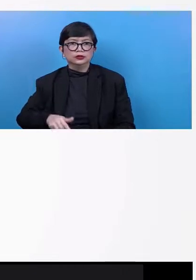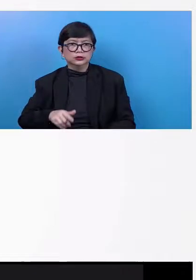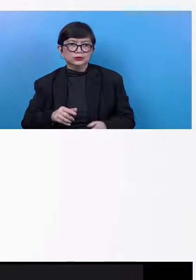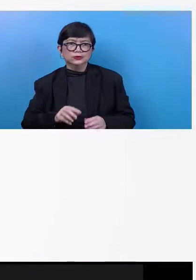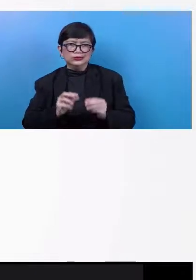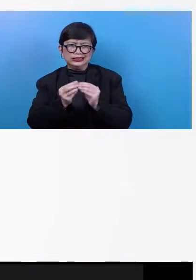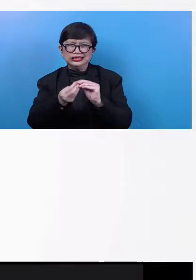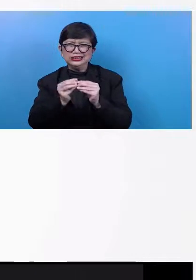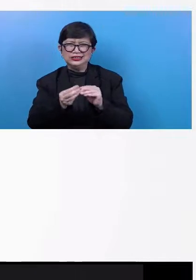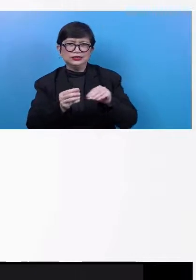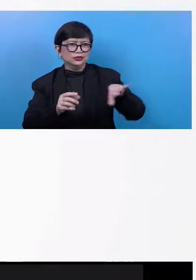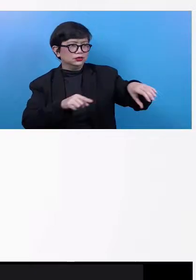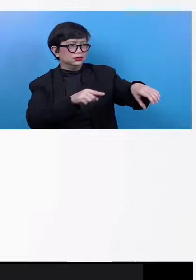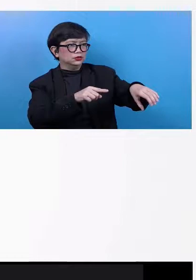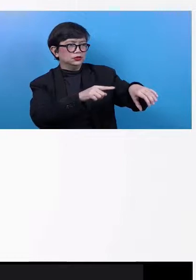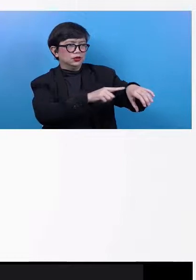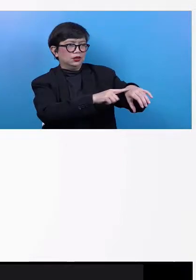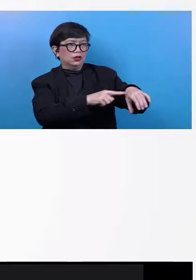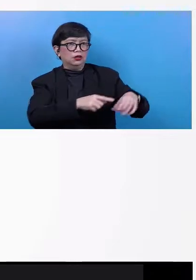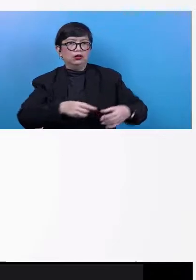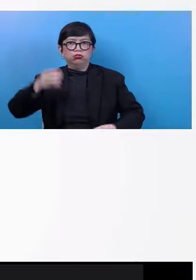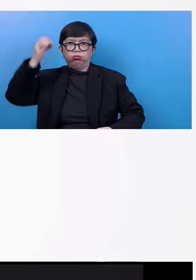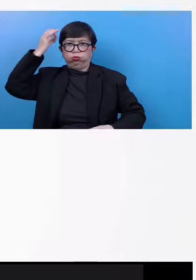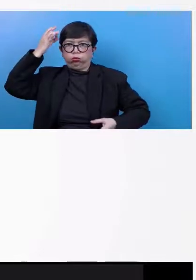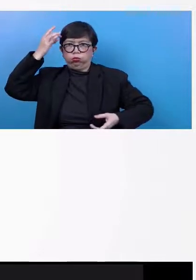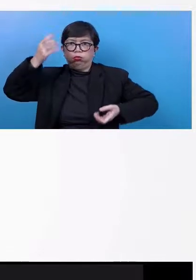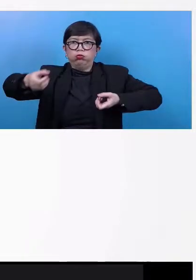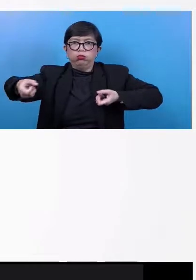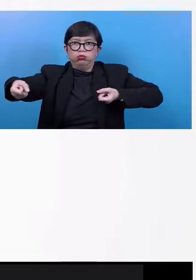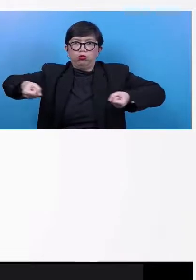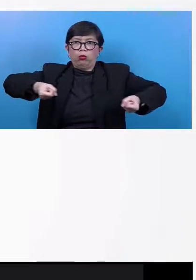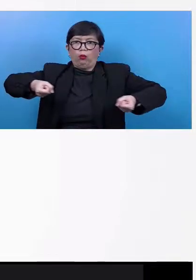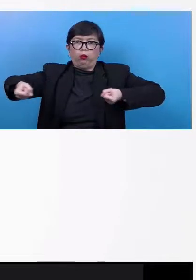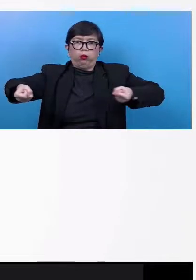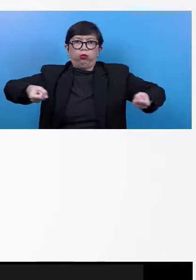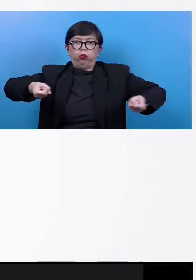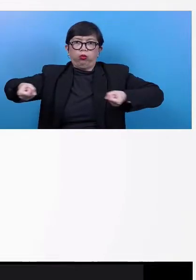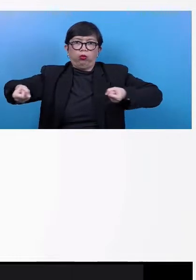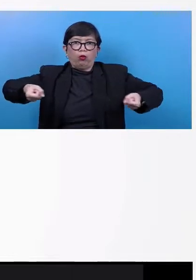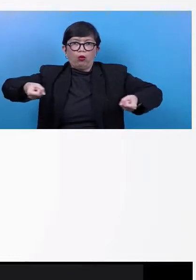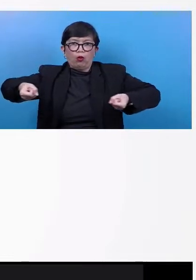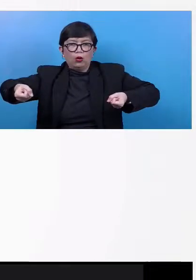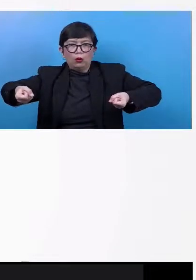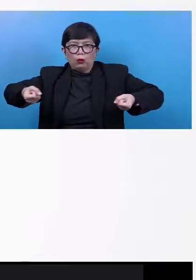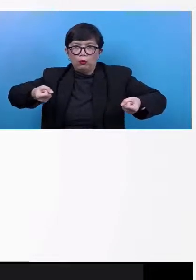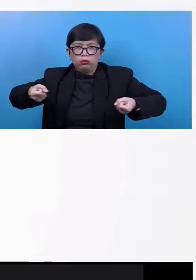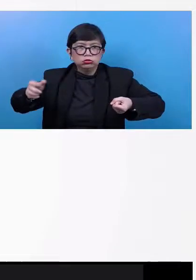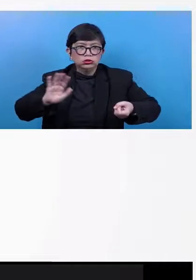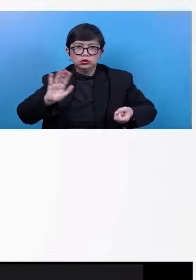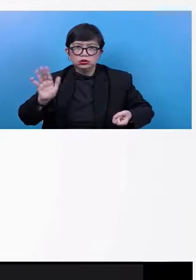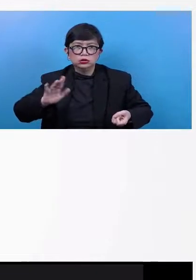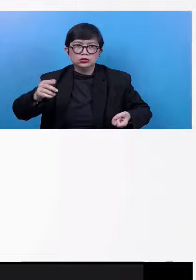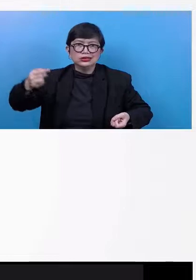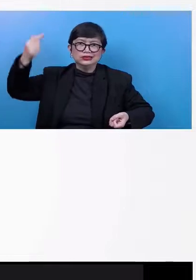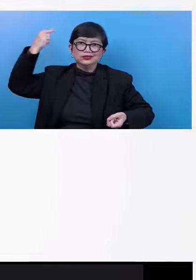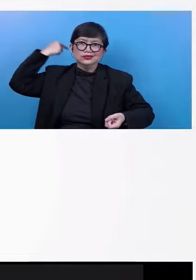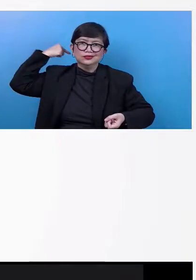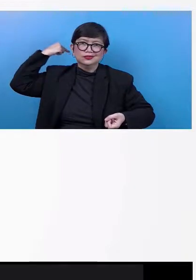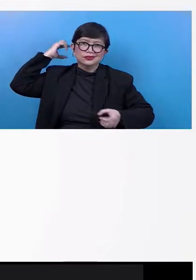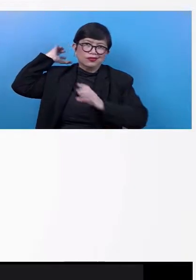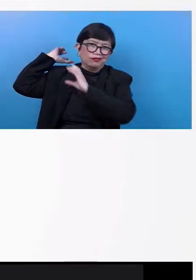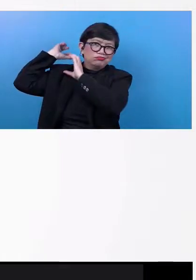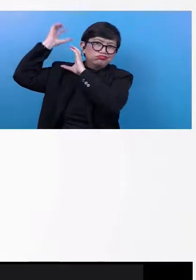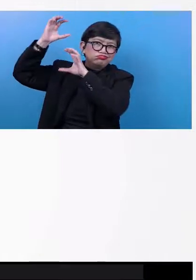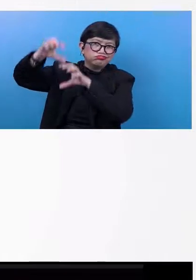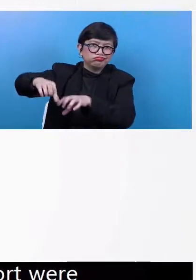drivers rather than the actual longshoremen to offshore container ships. So solving one component would prevent a cascading